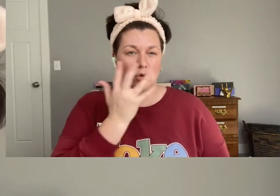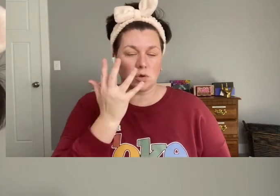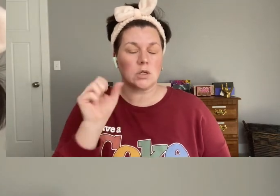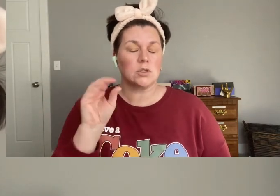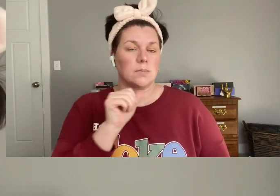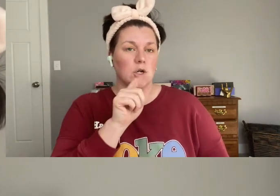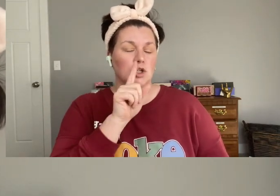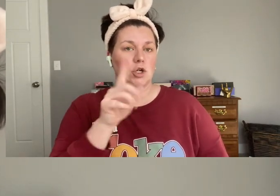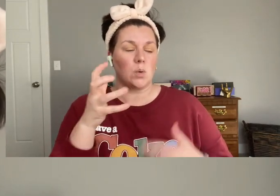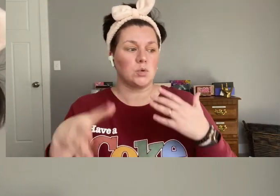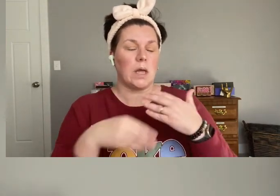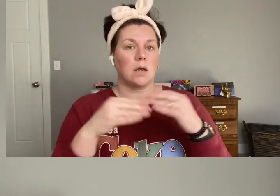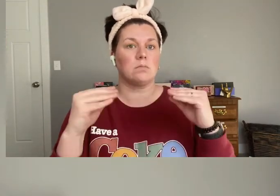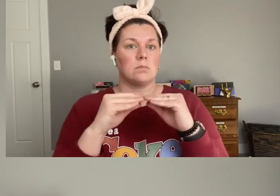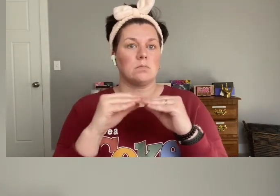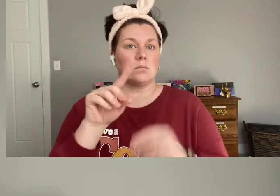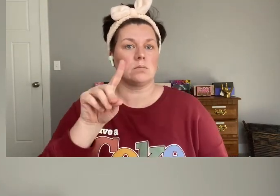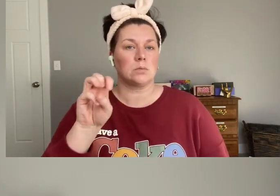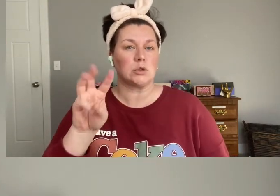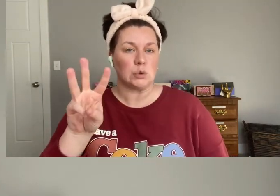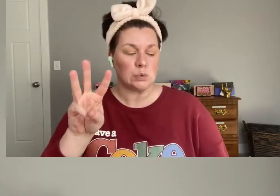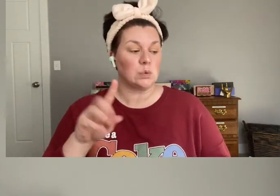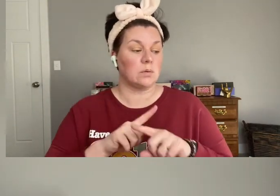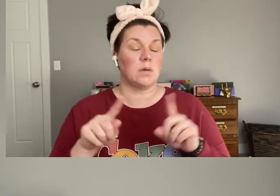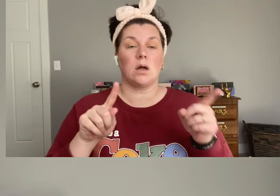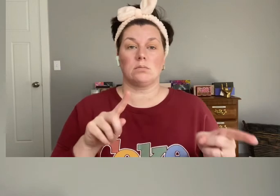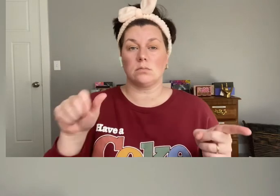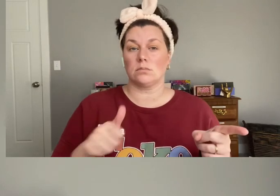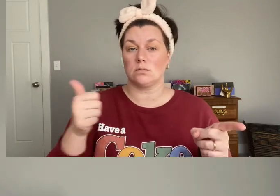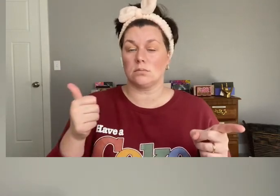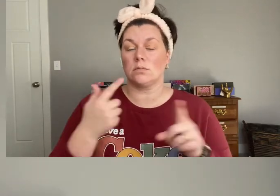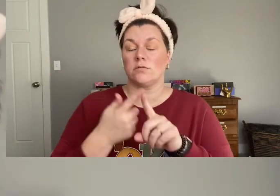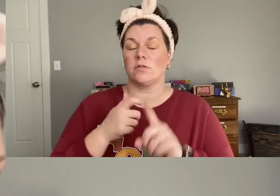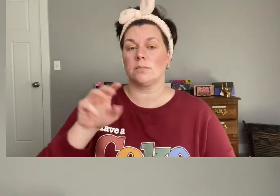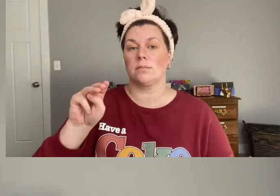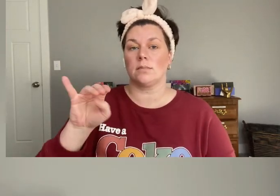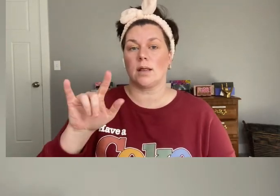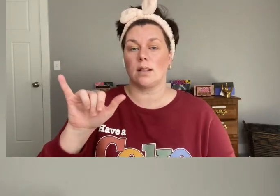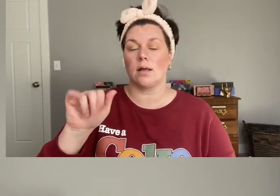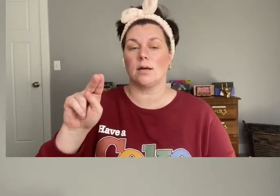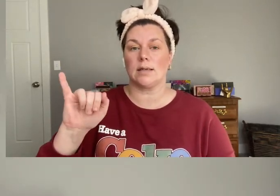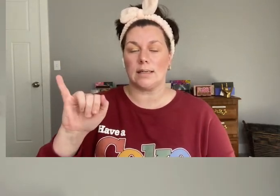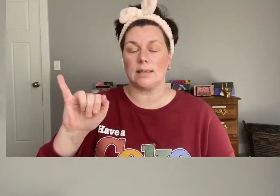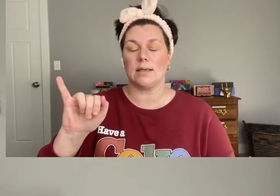Revitalizing Facial Mist. I might go in with the Milani Supercharged.